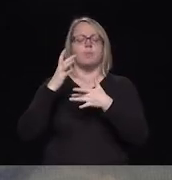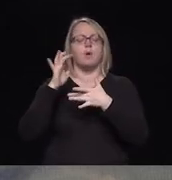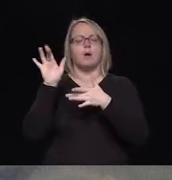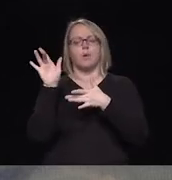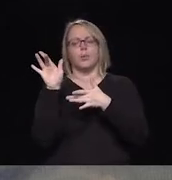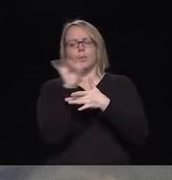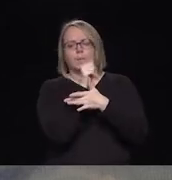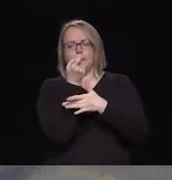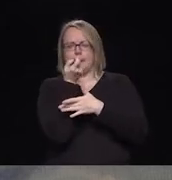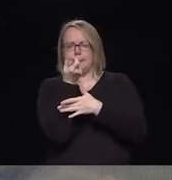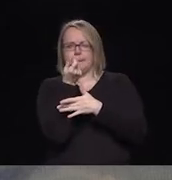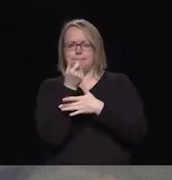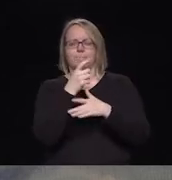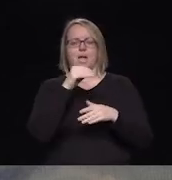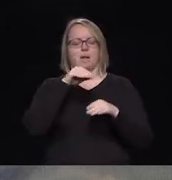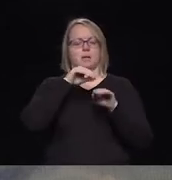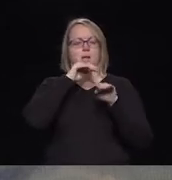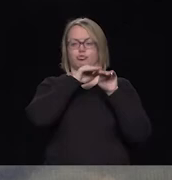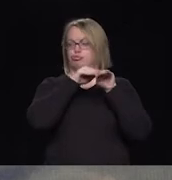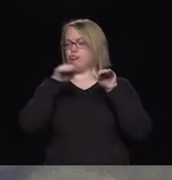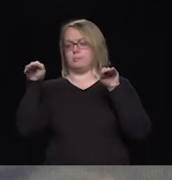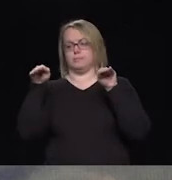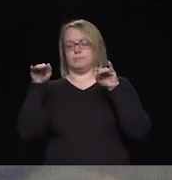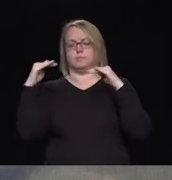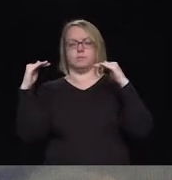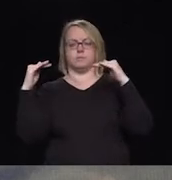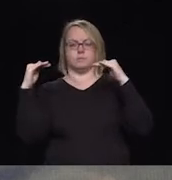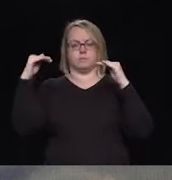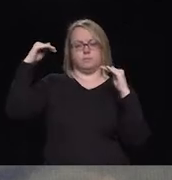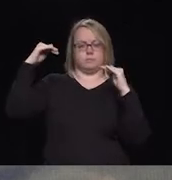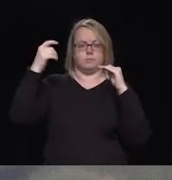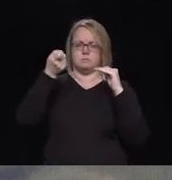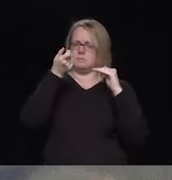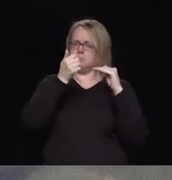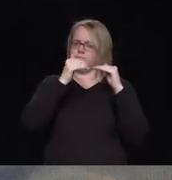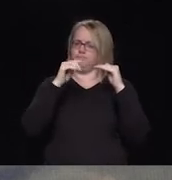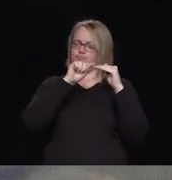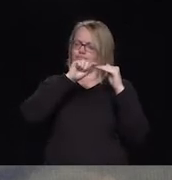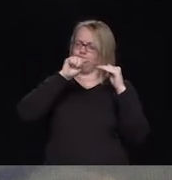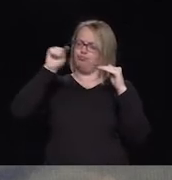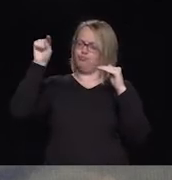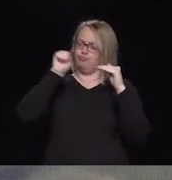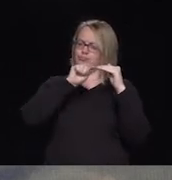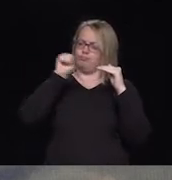keeps going at a slight angle and it stops before the end of the boat.